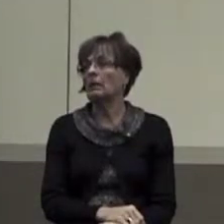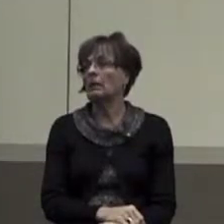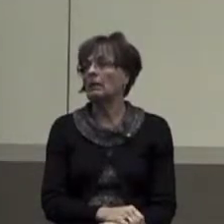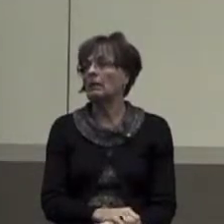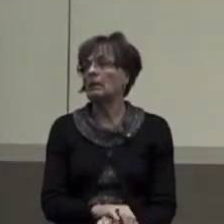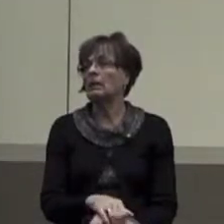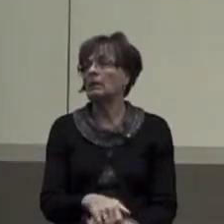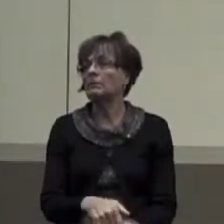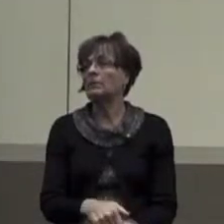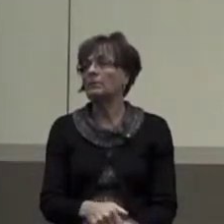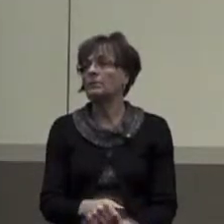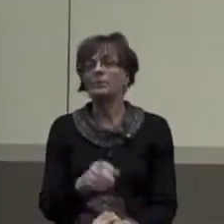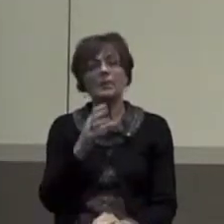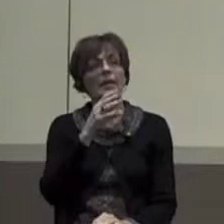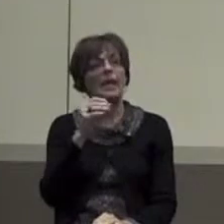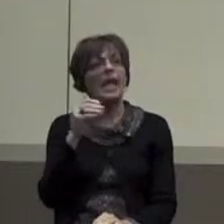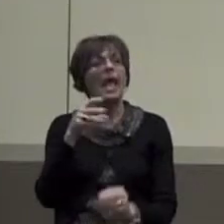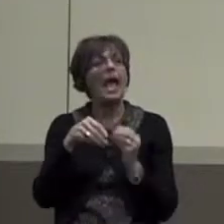And tertiary